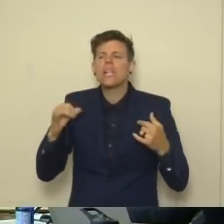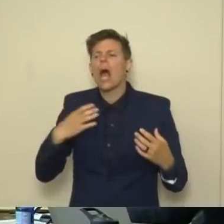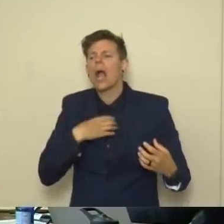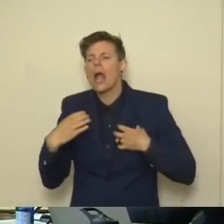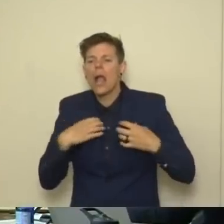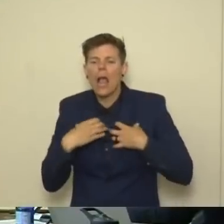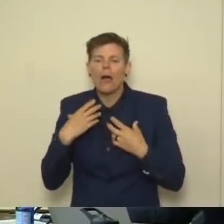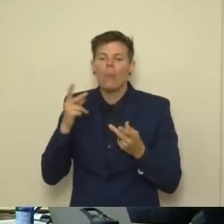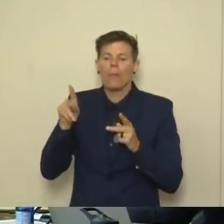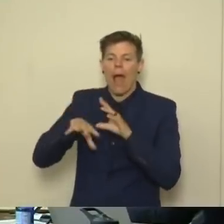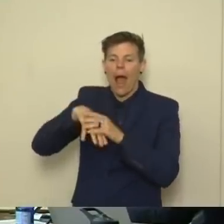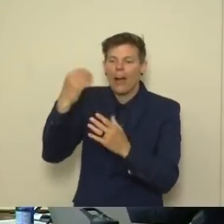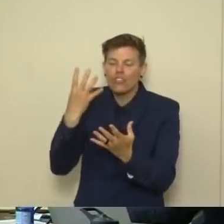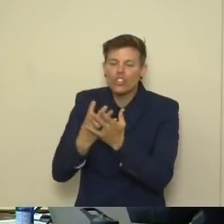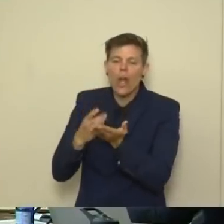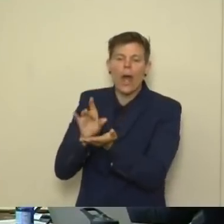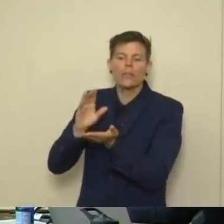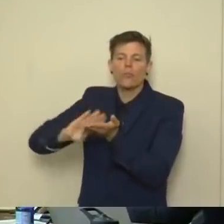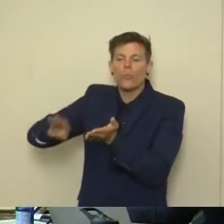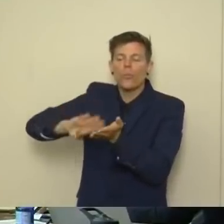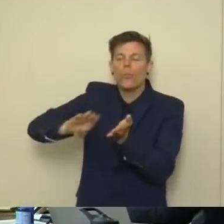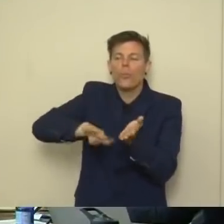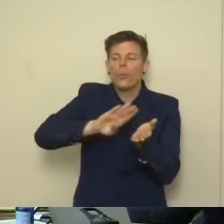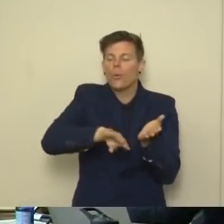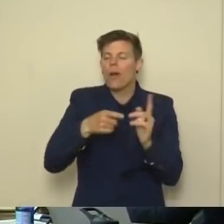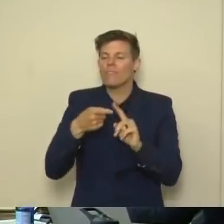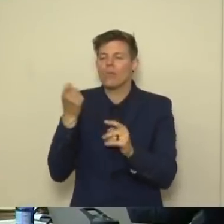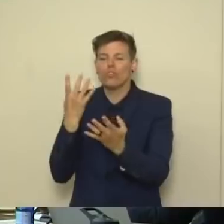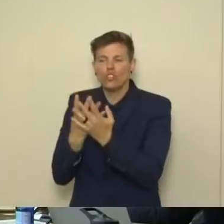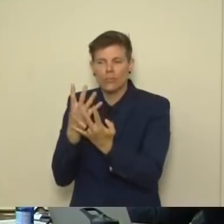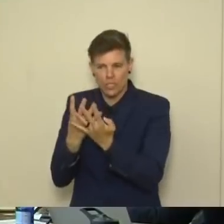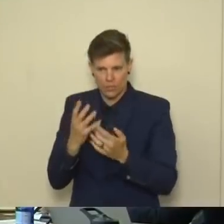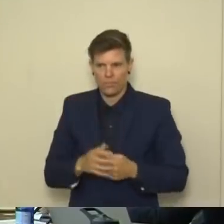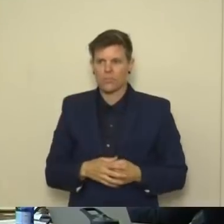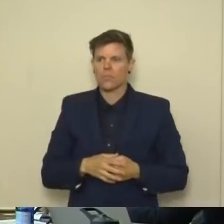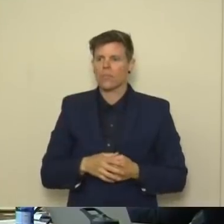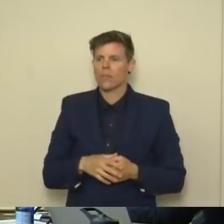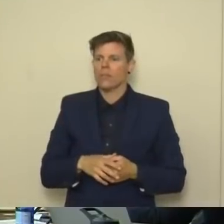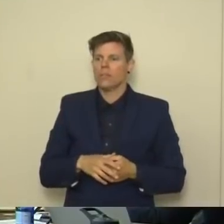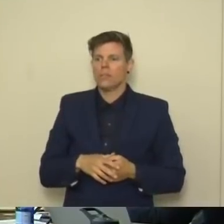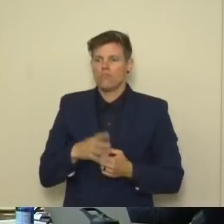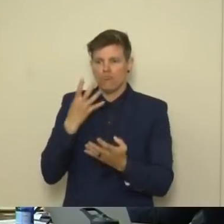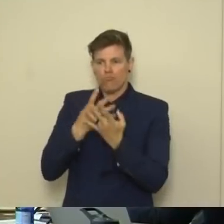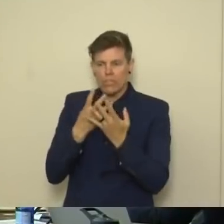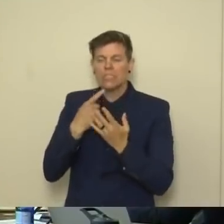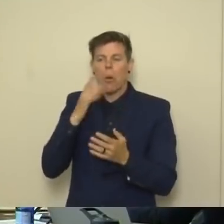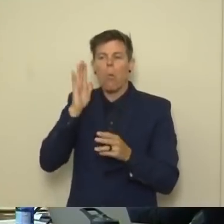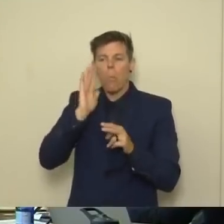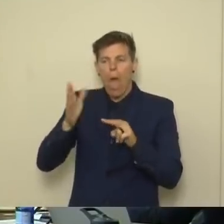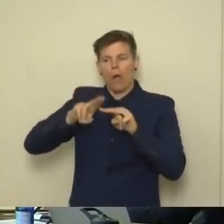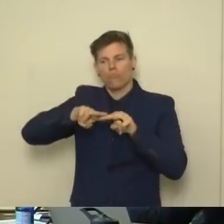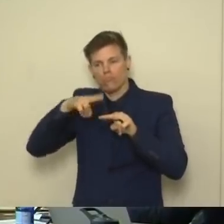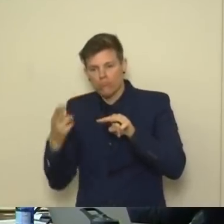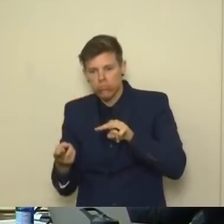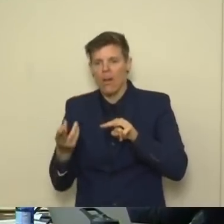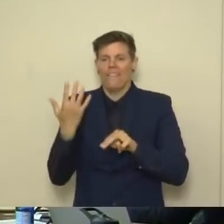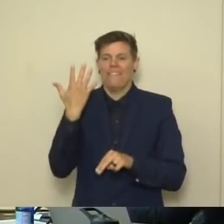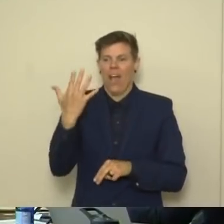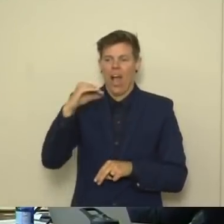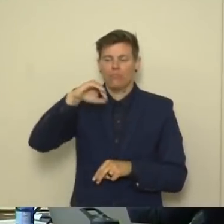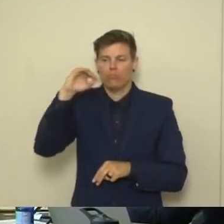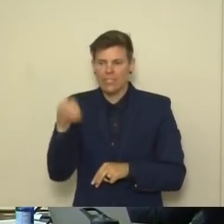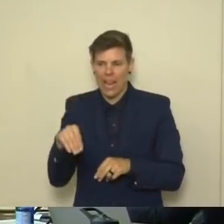this month that the Corrections Department had plans to reduce the population behind bars by 5% by the end of this month. That would be at